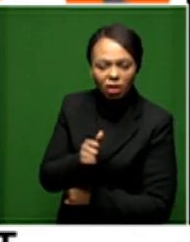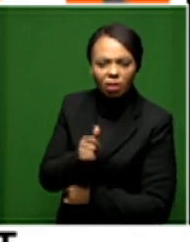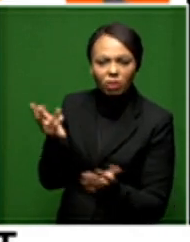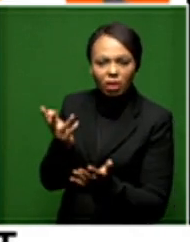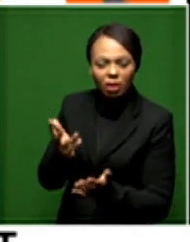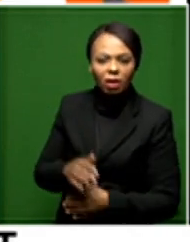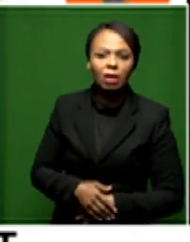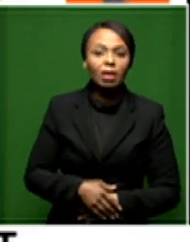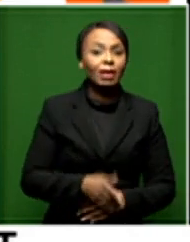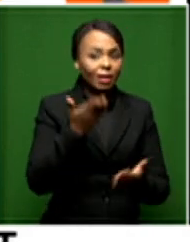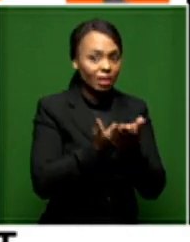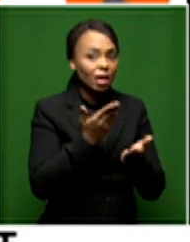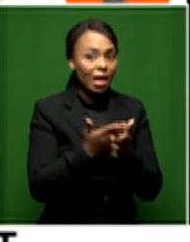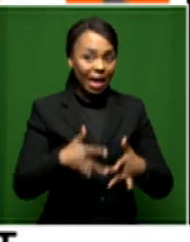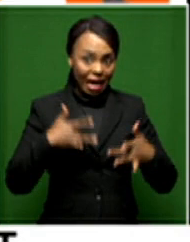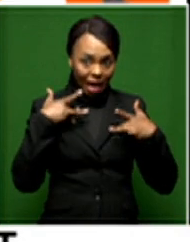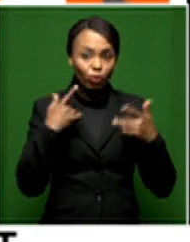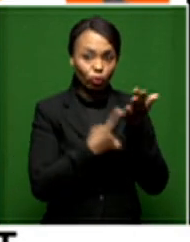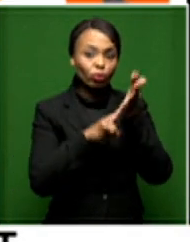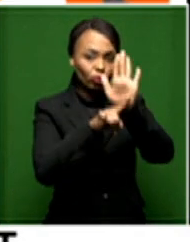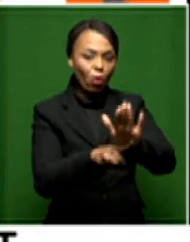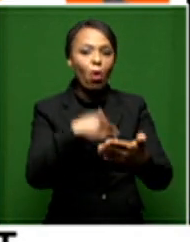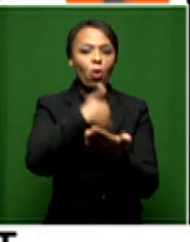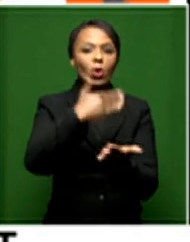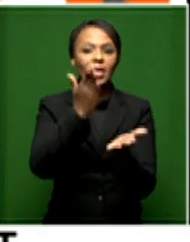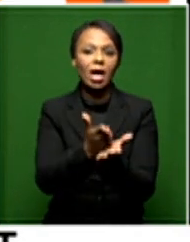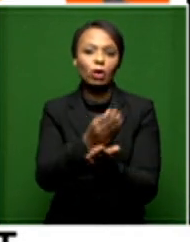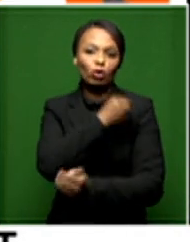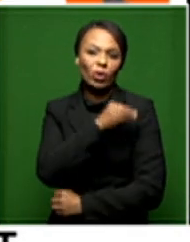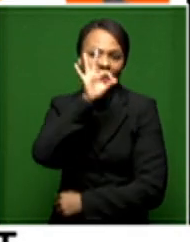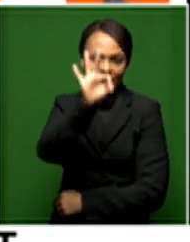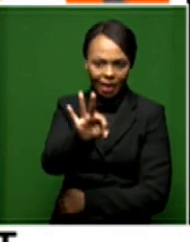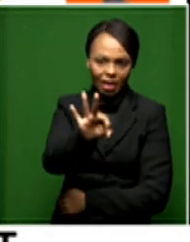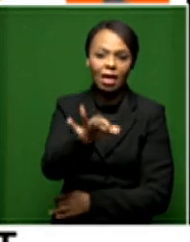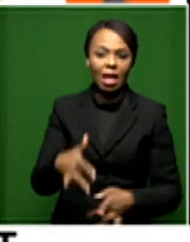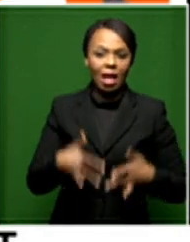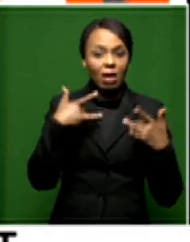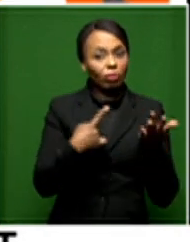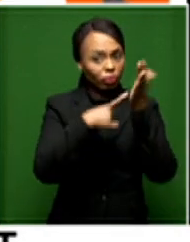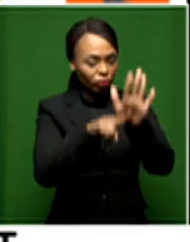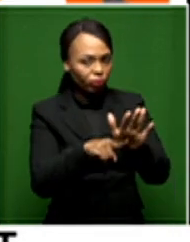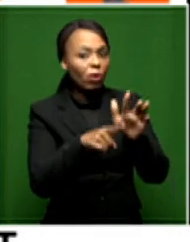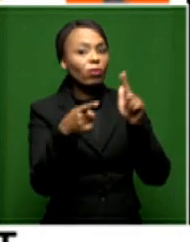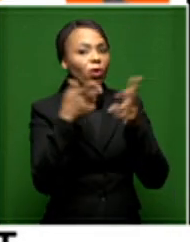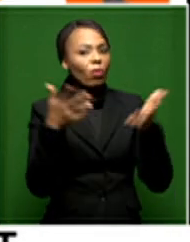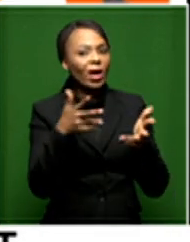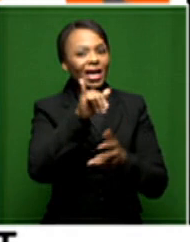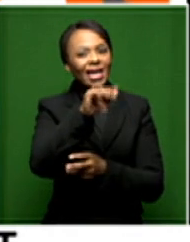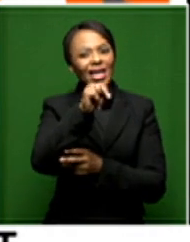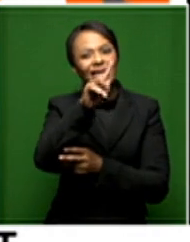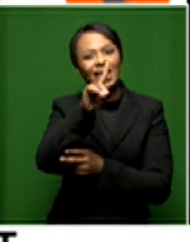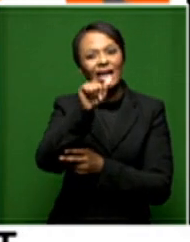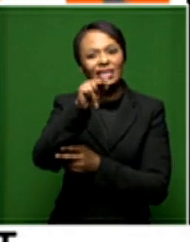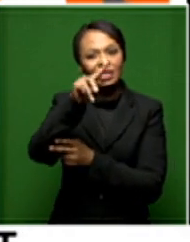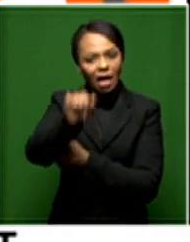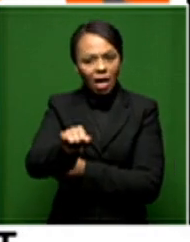follow this live stream match today. It will be at 2:45. We go live, and you can go and follow it on the official Inanda YouTube